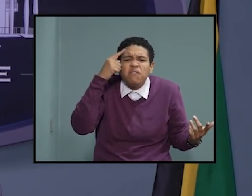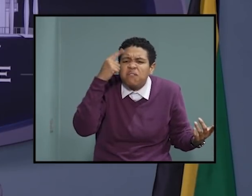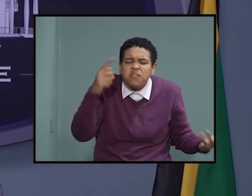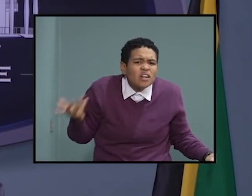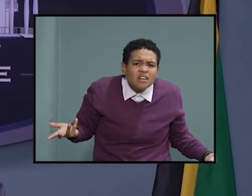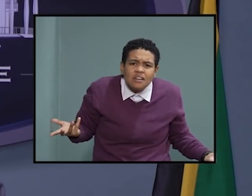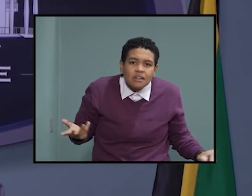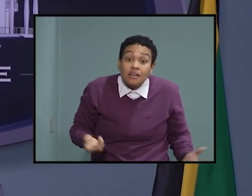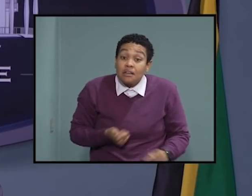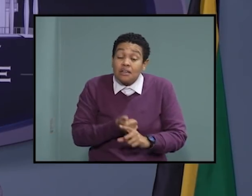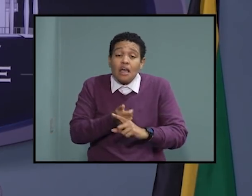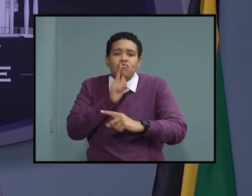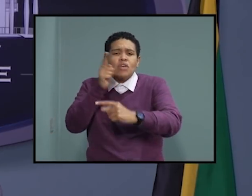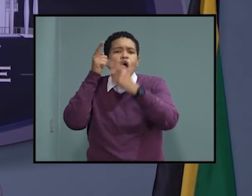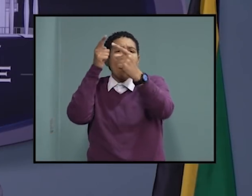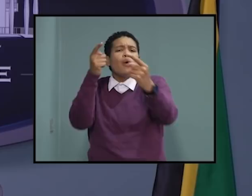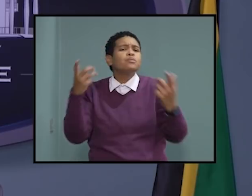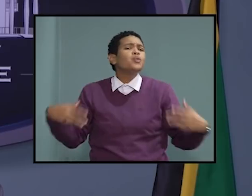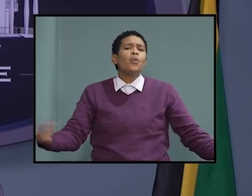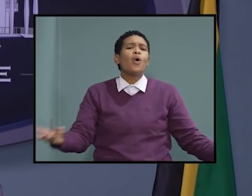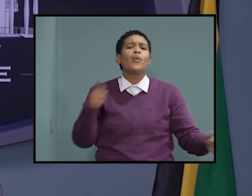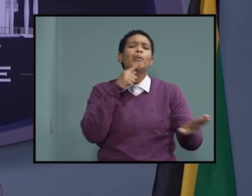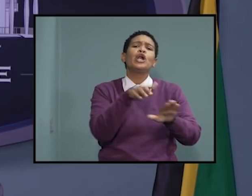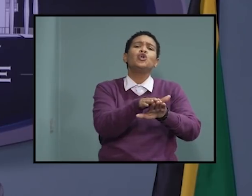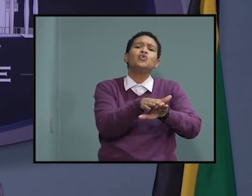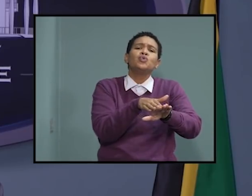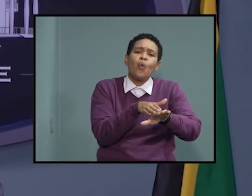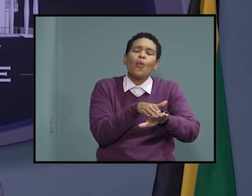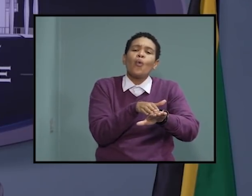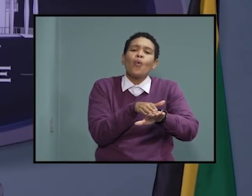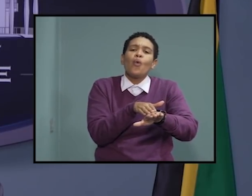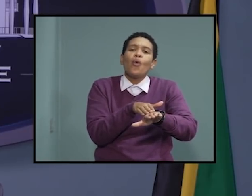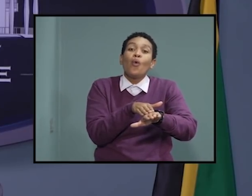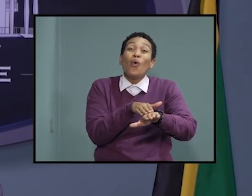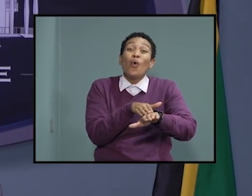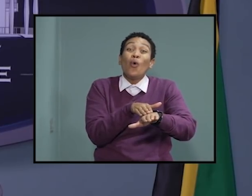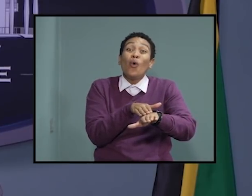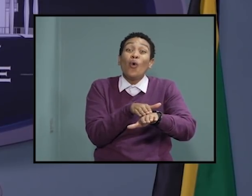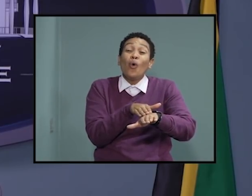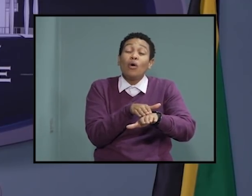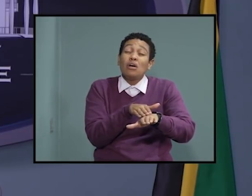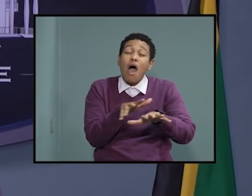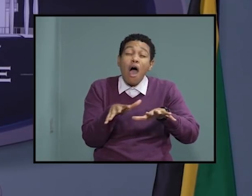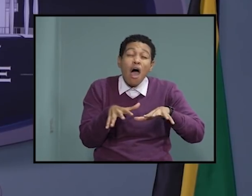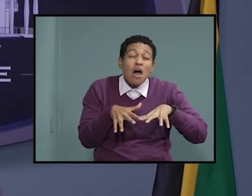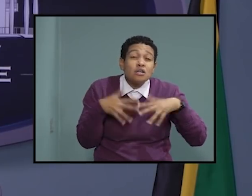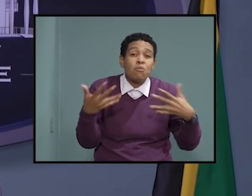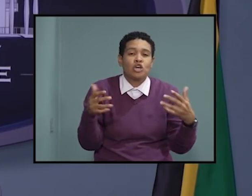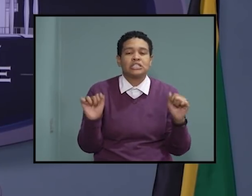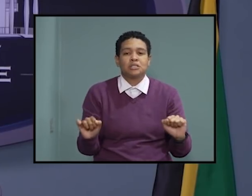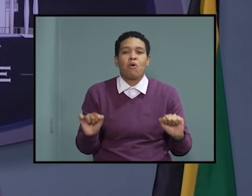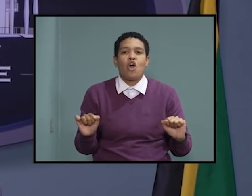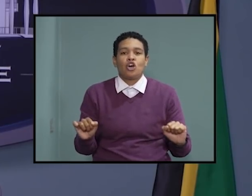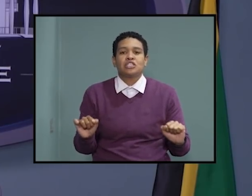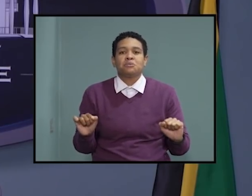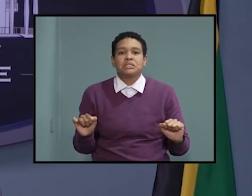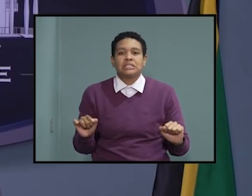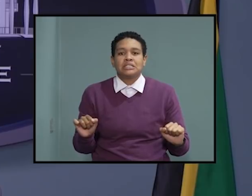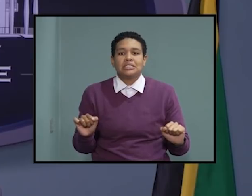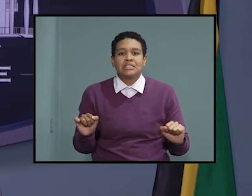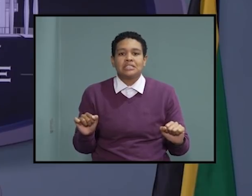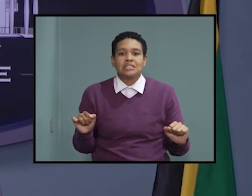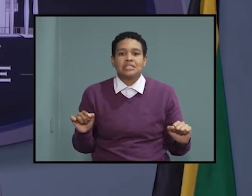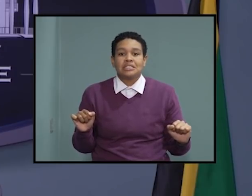is to slow, as much as possible, the spread